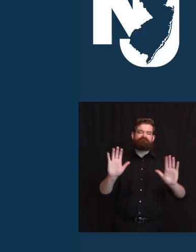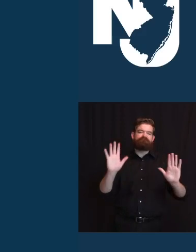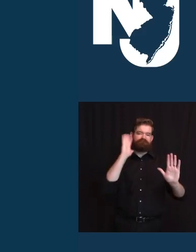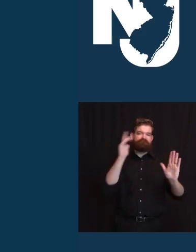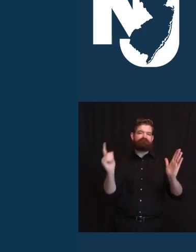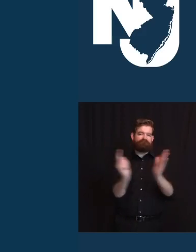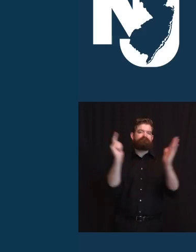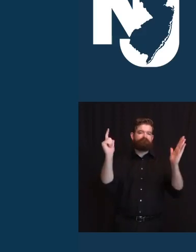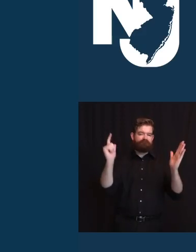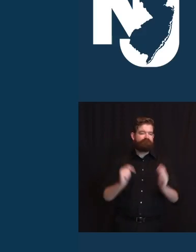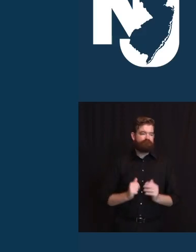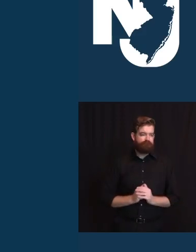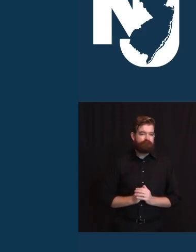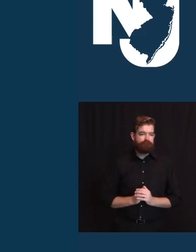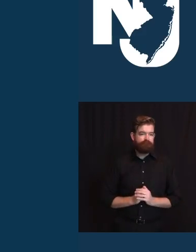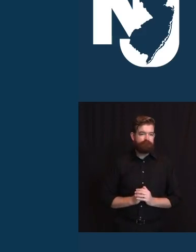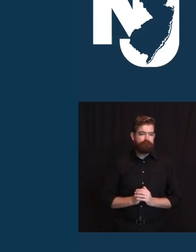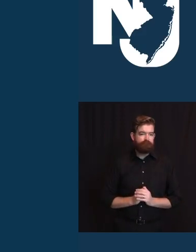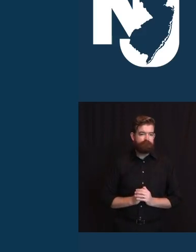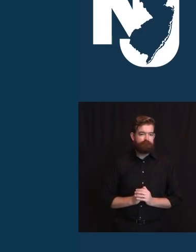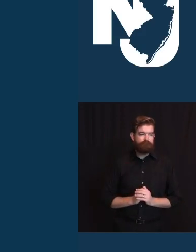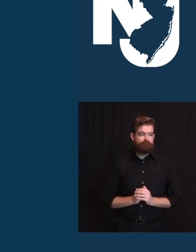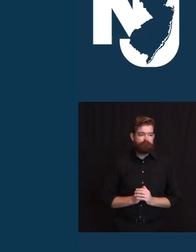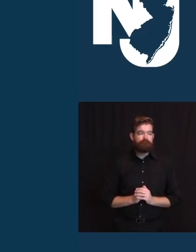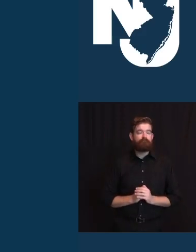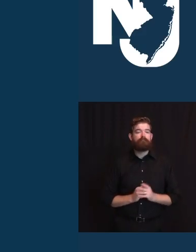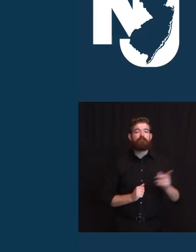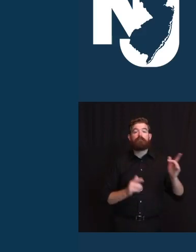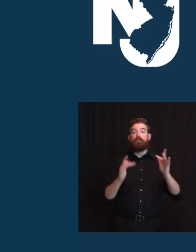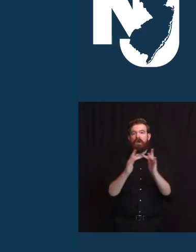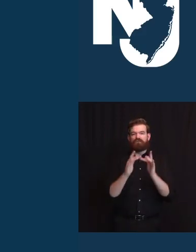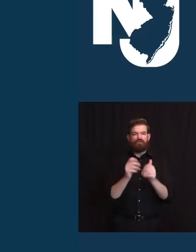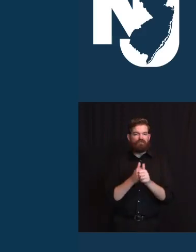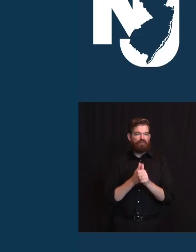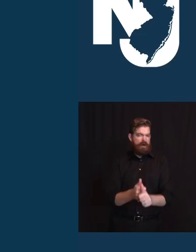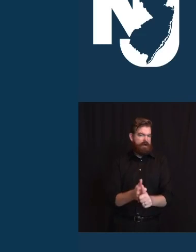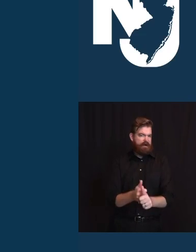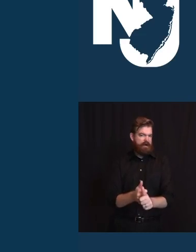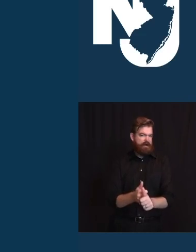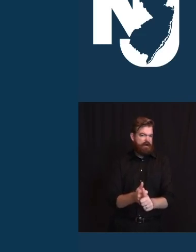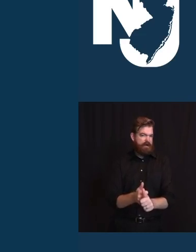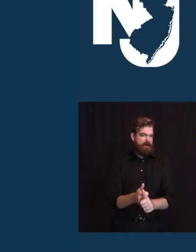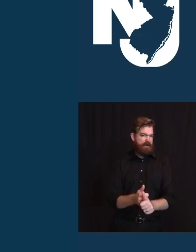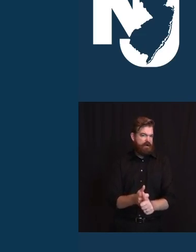with the addition of another 66 contact tracers, bringing the total number of tracers to